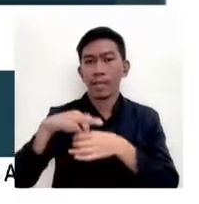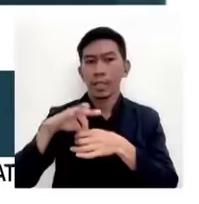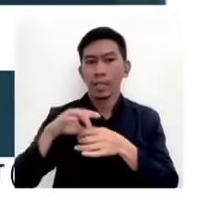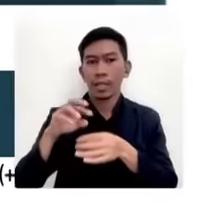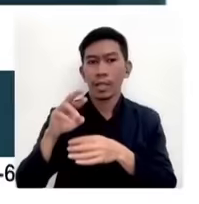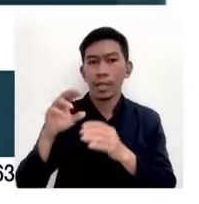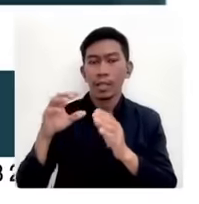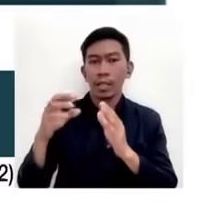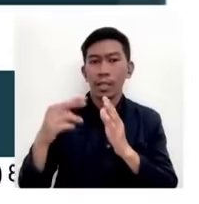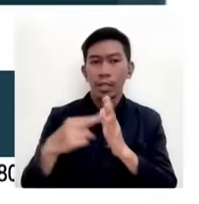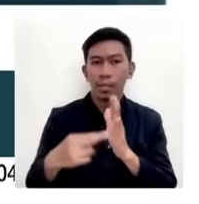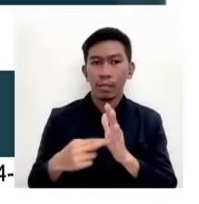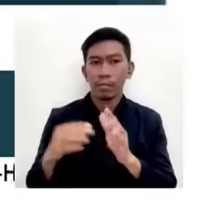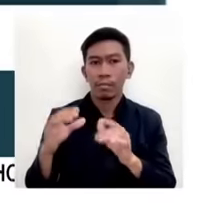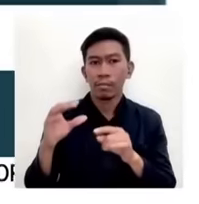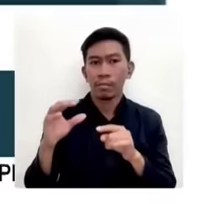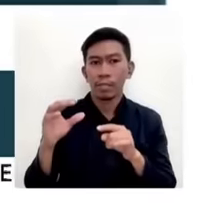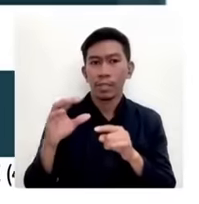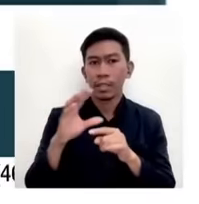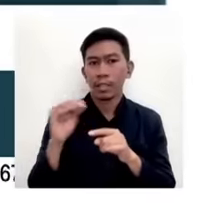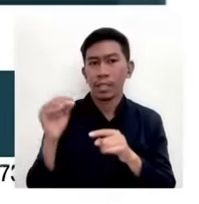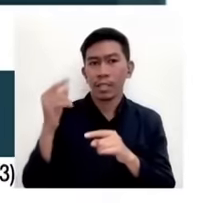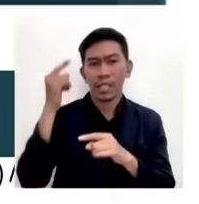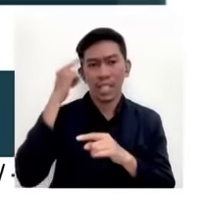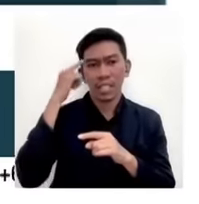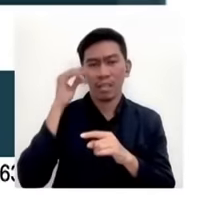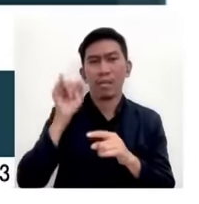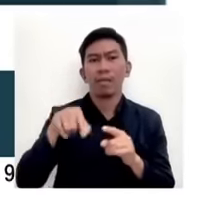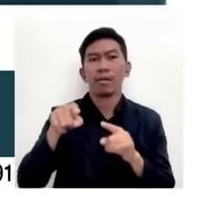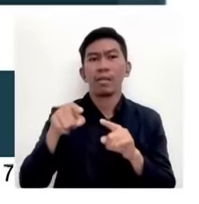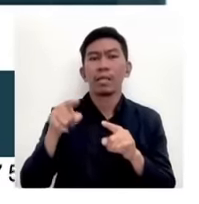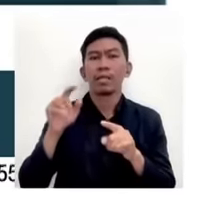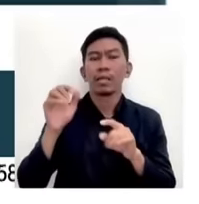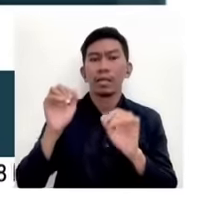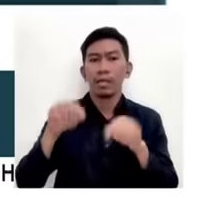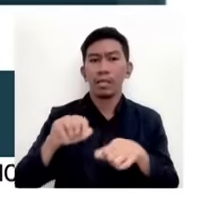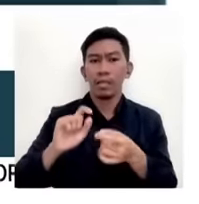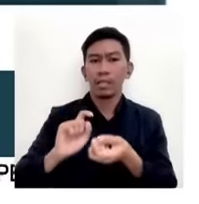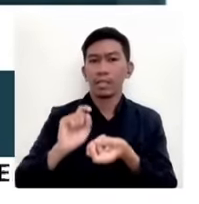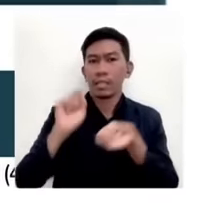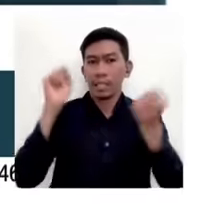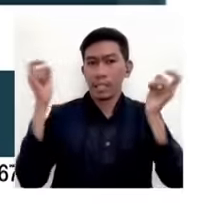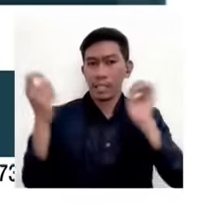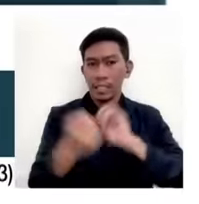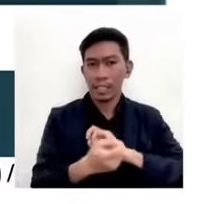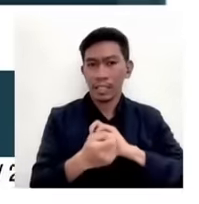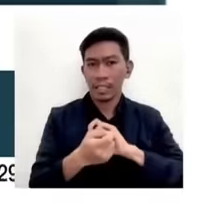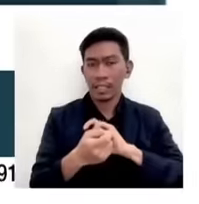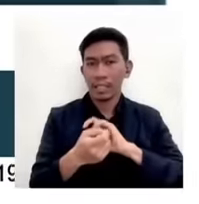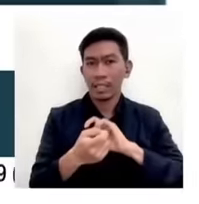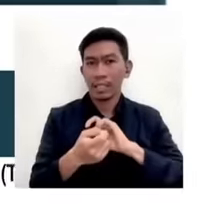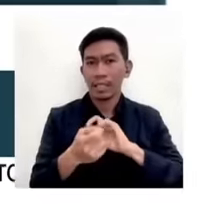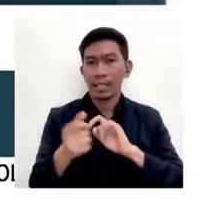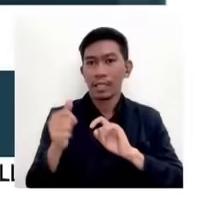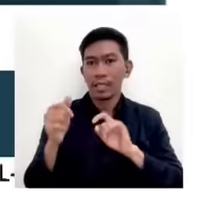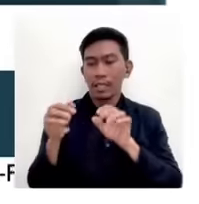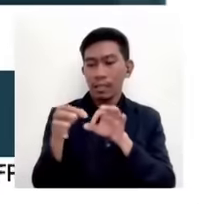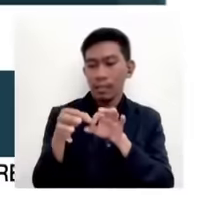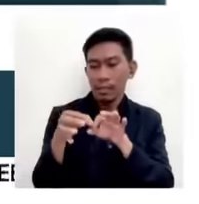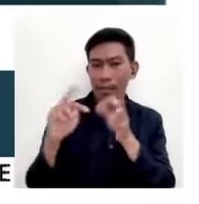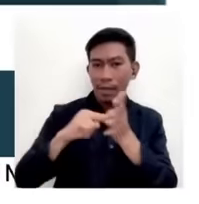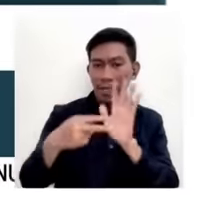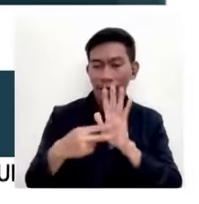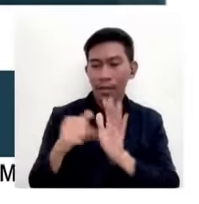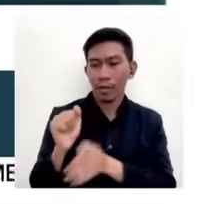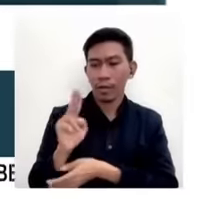And I think yun lang ho, mababago lang ho yung provision ng autonomous region dun